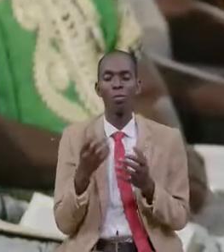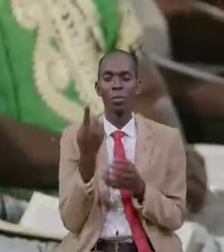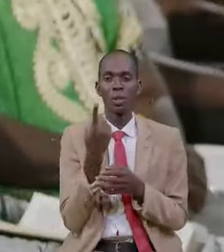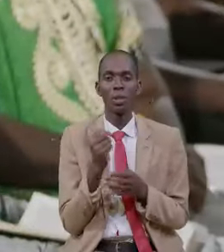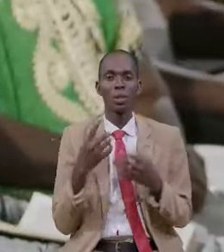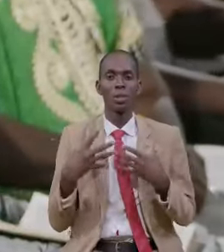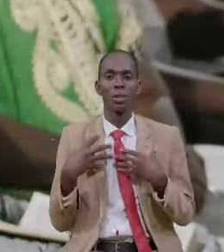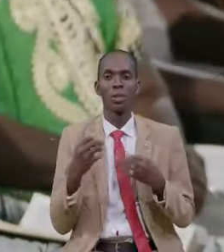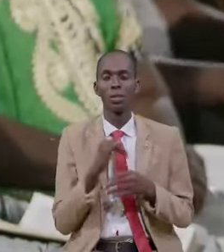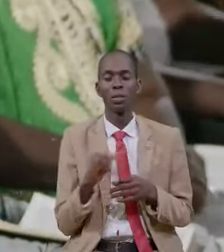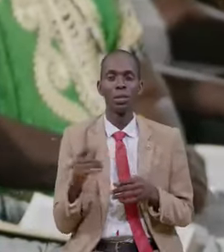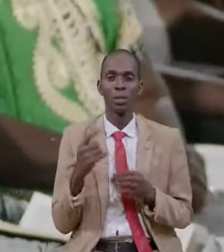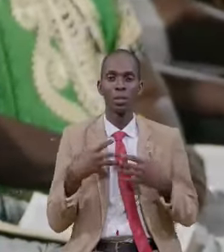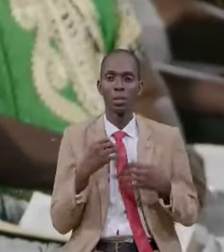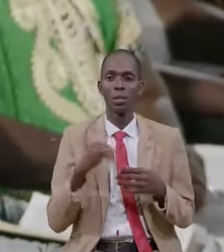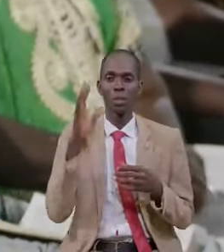the healing will come.